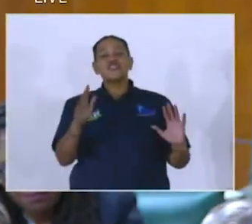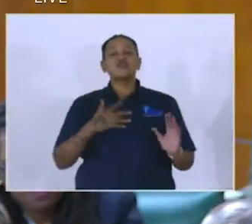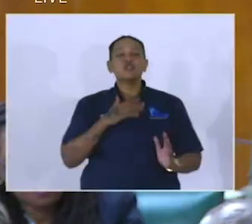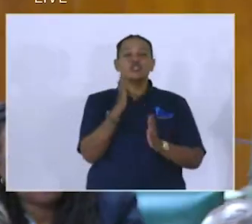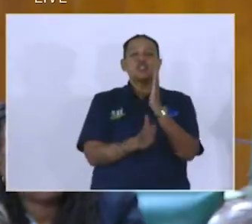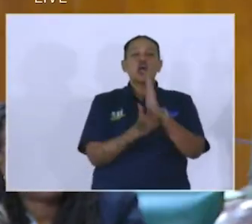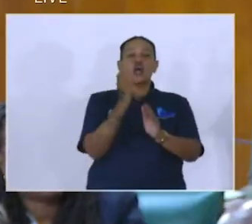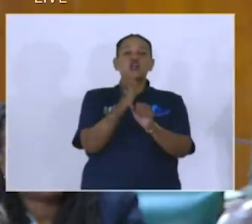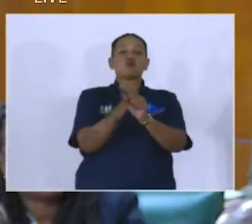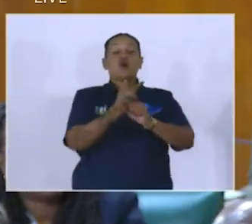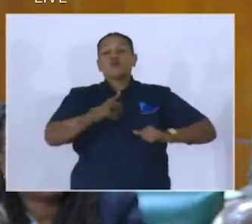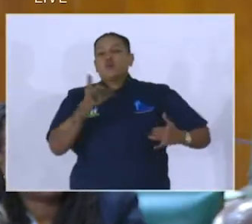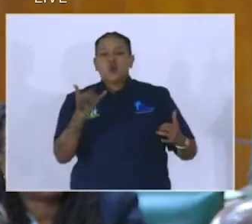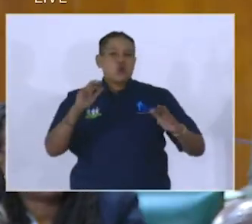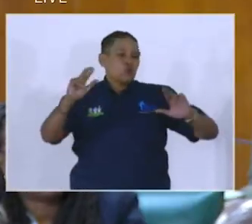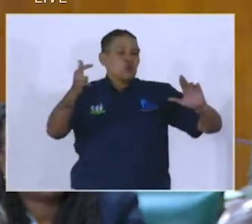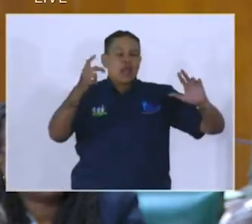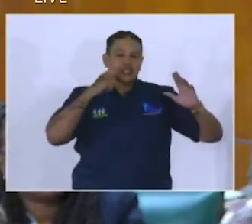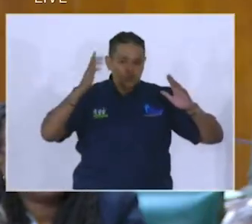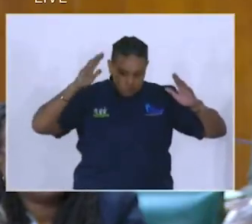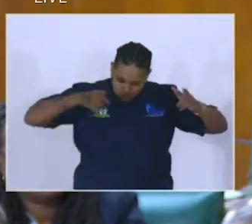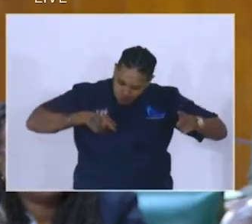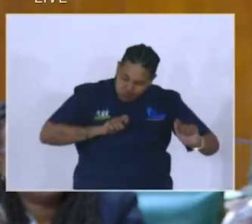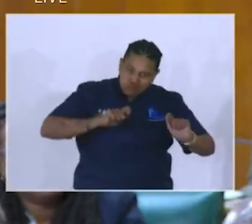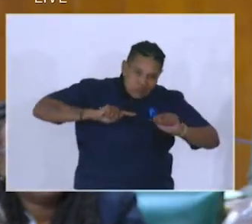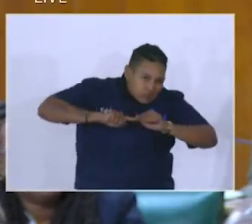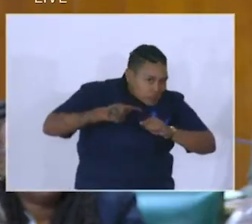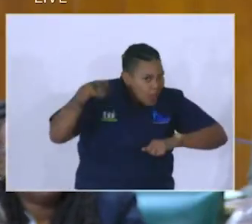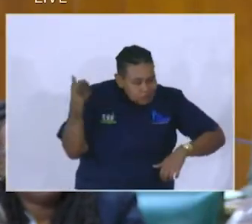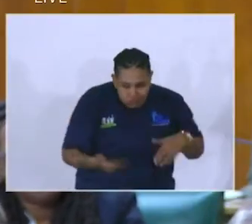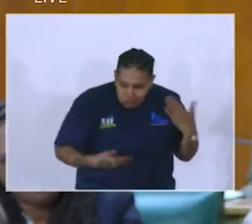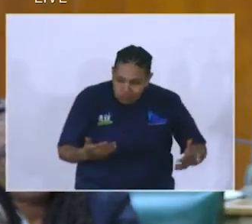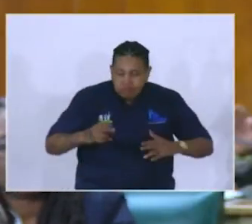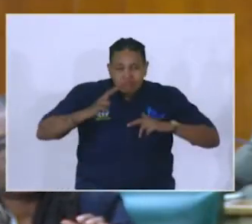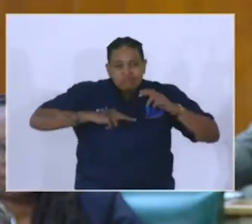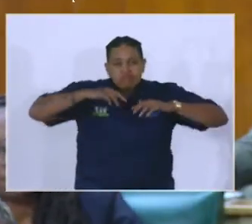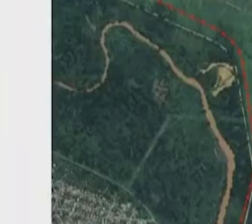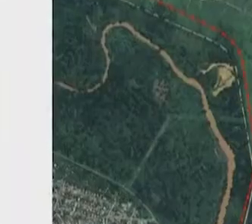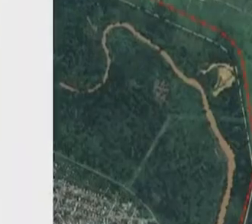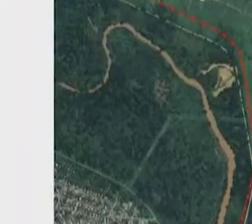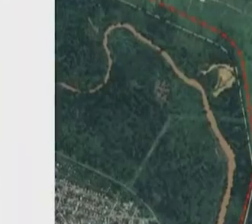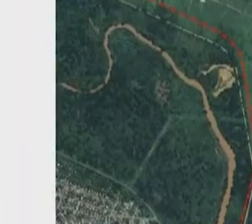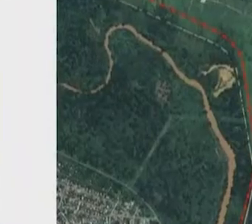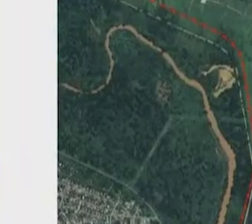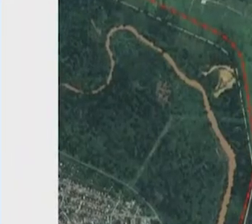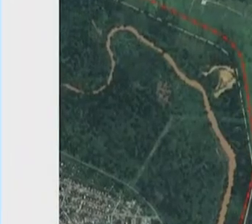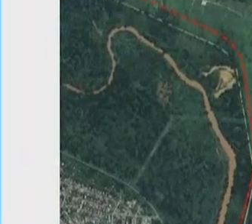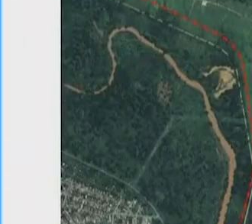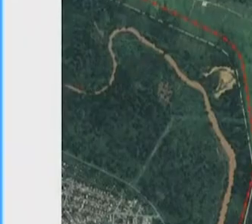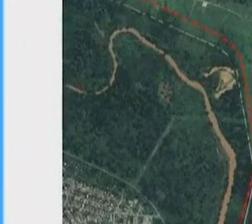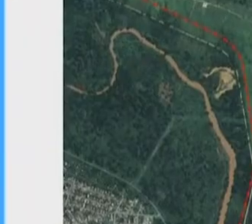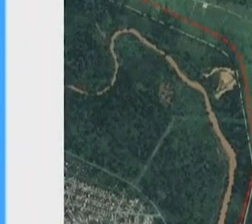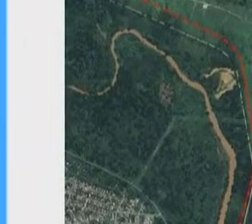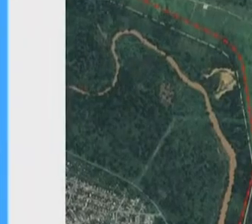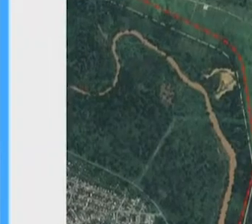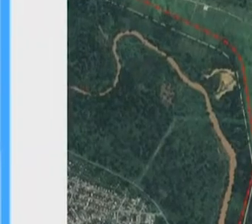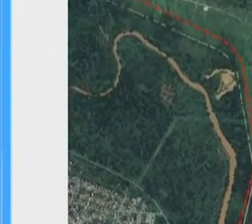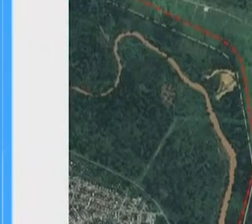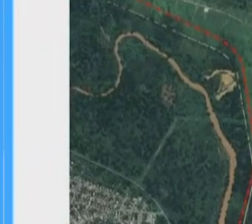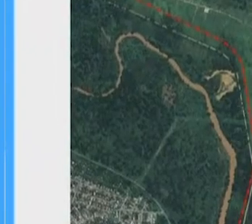and we are now ready to break ground and start construction. Prime Minister Dr. Andrew Holness says